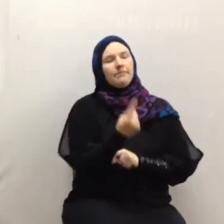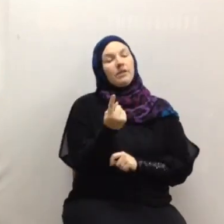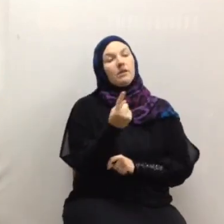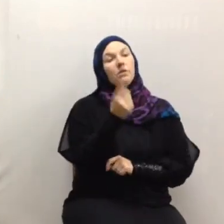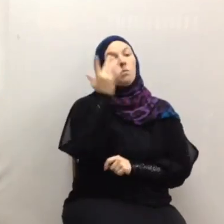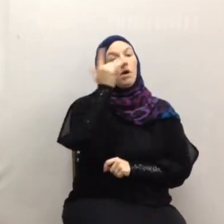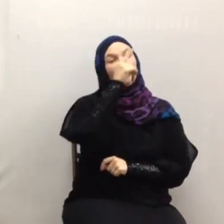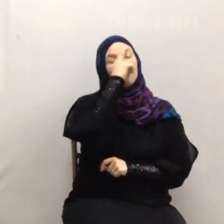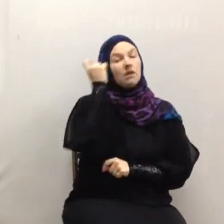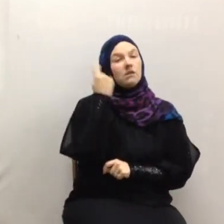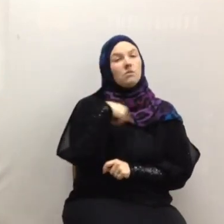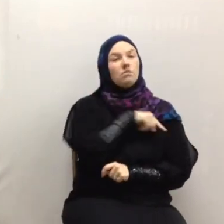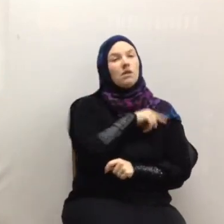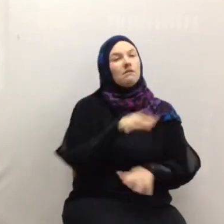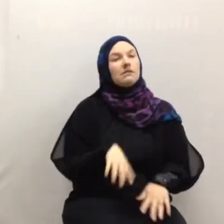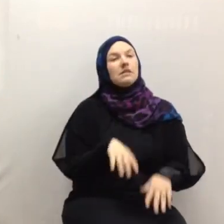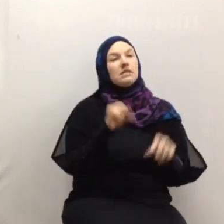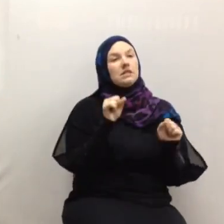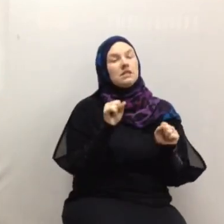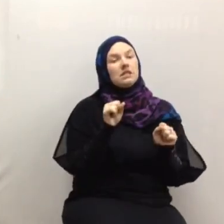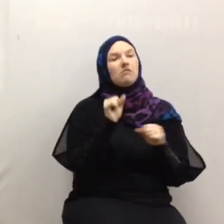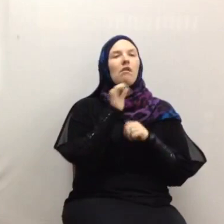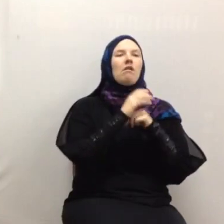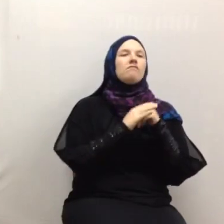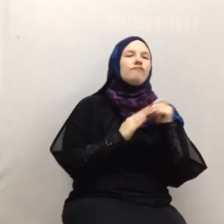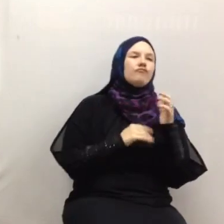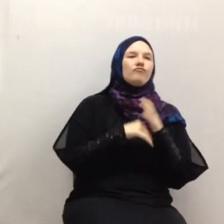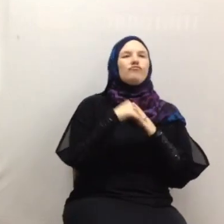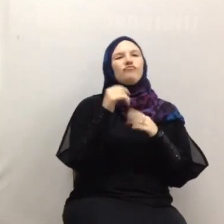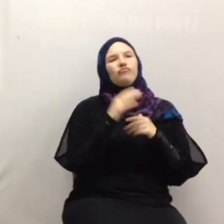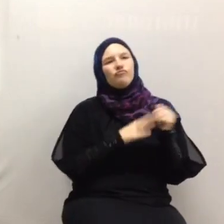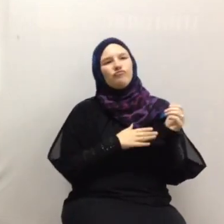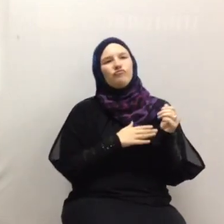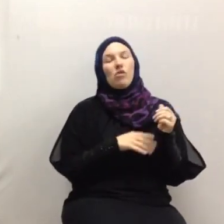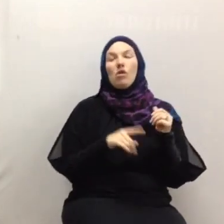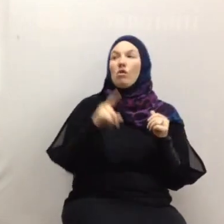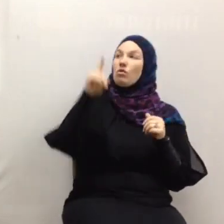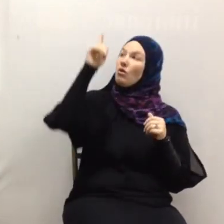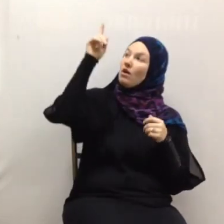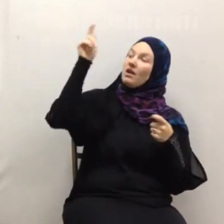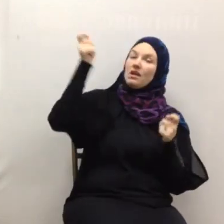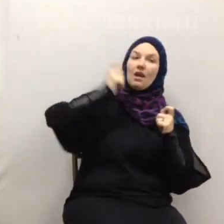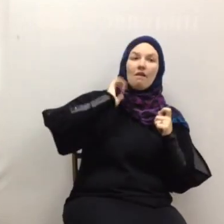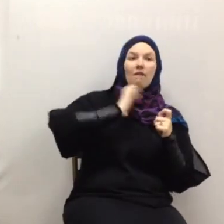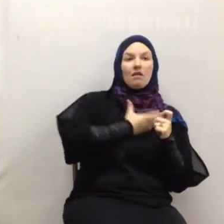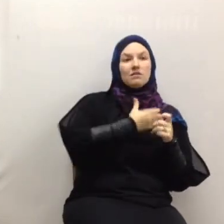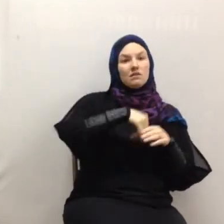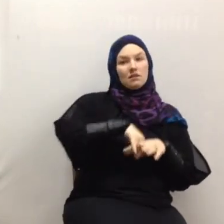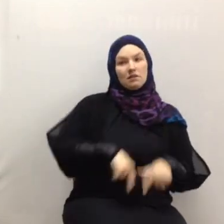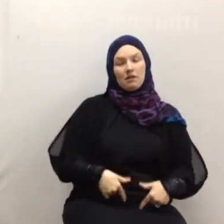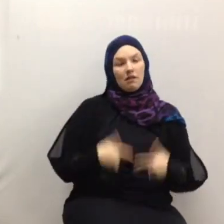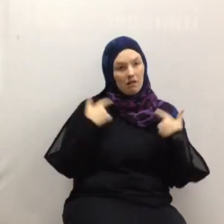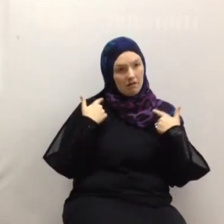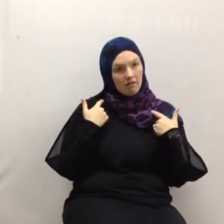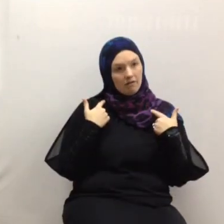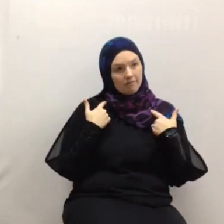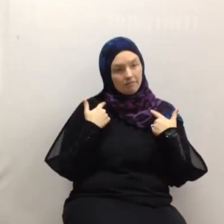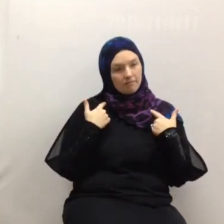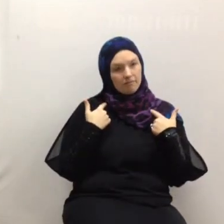have taken the comfort Allah gave us in this life, and we are happy with